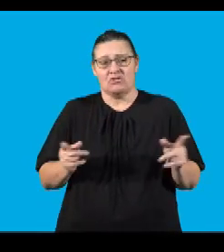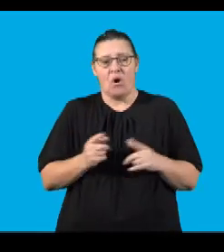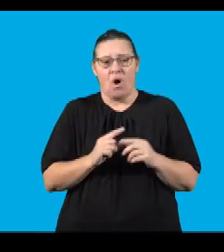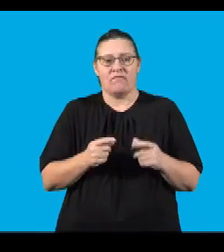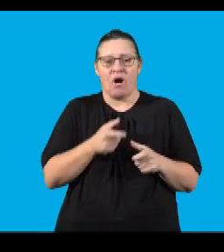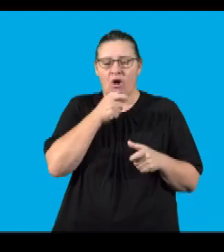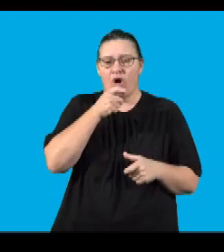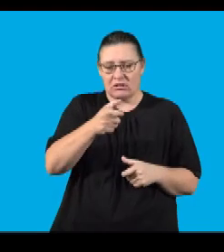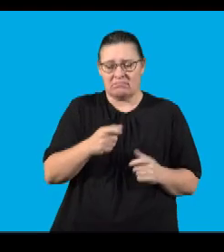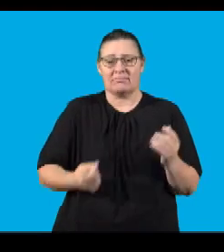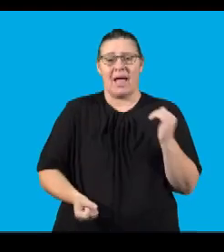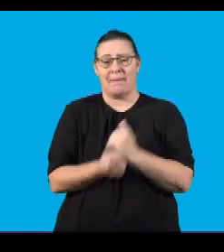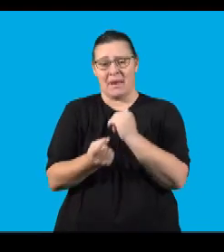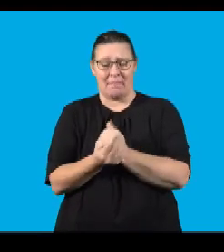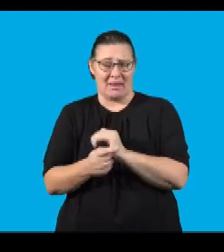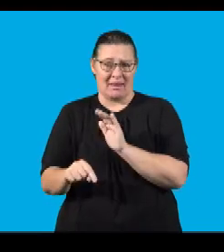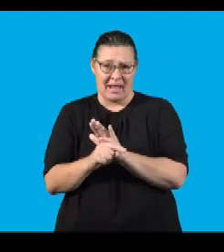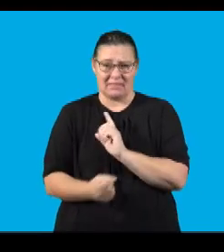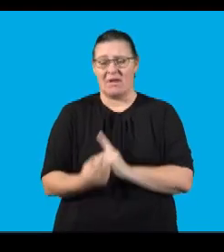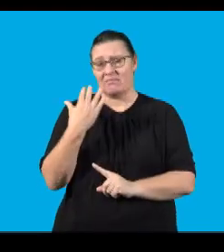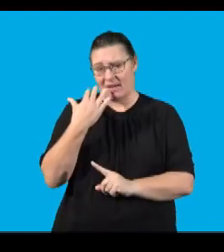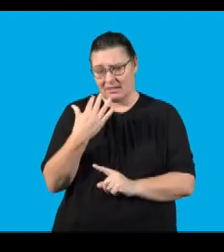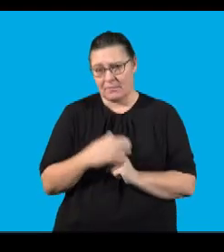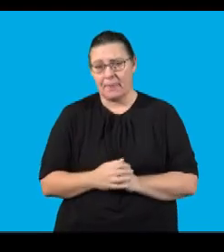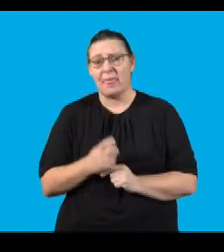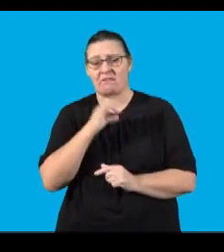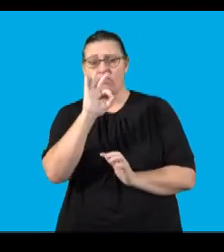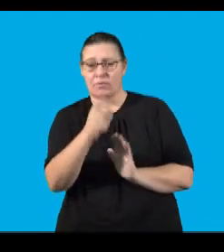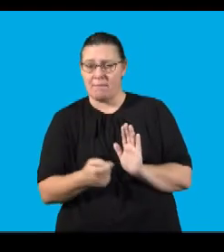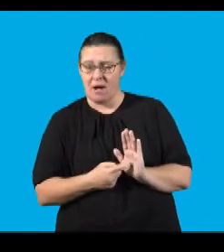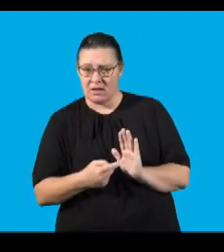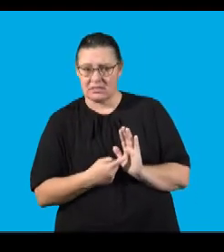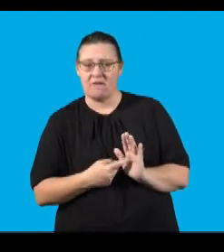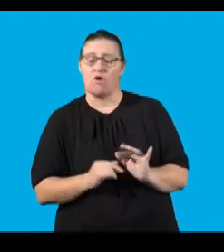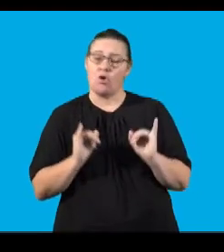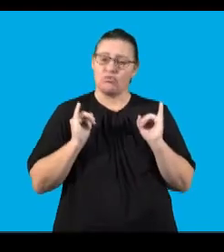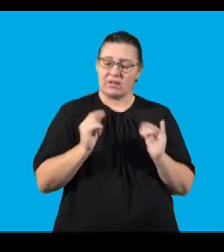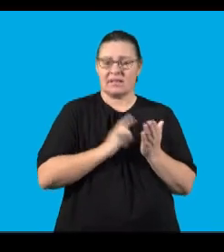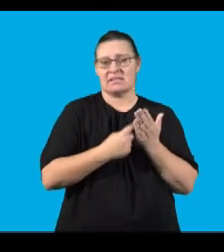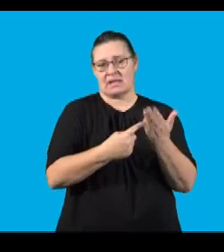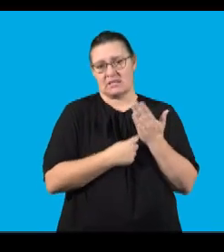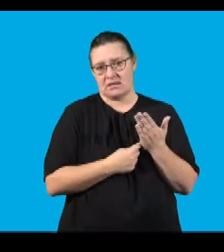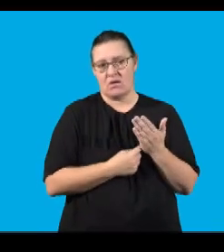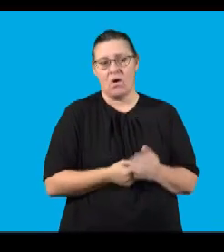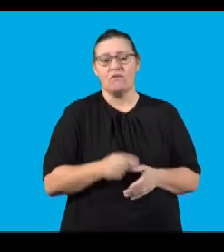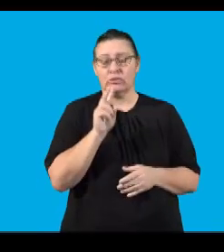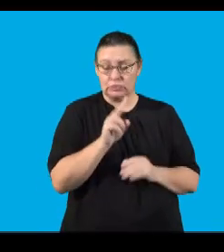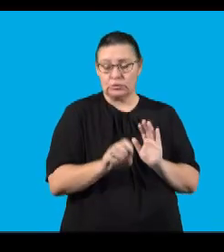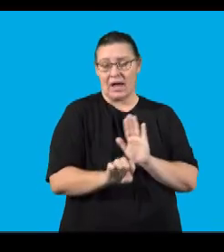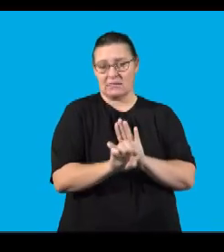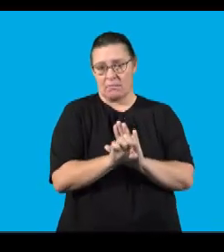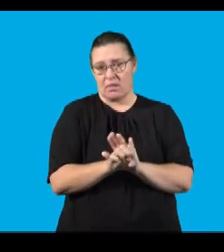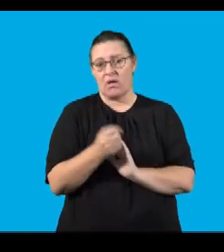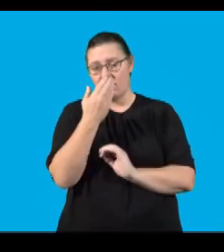the lasting consequences is highlighted. This would be 3 marks for a critical discussion on 2 examples